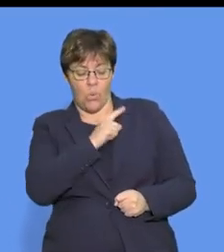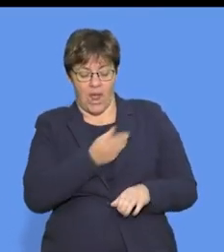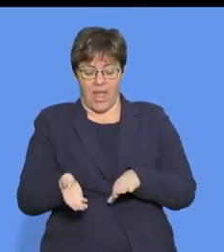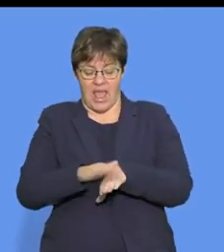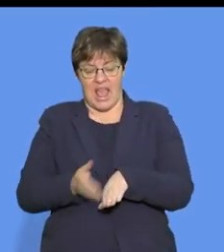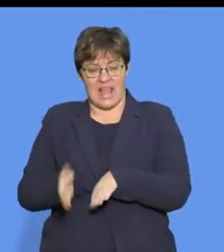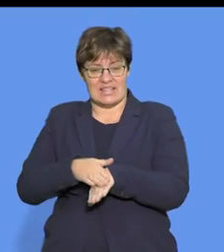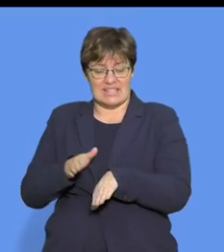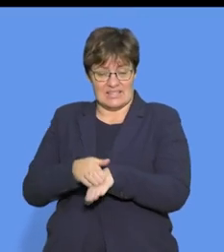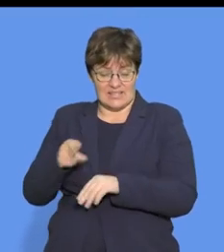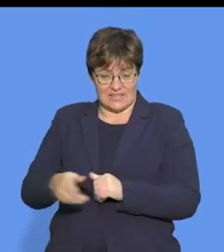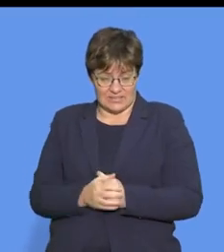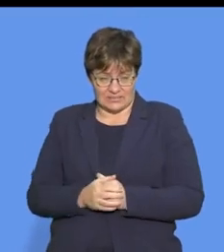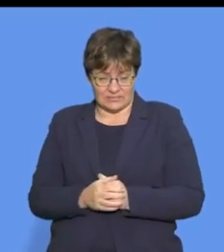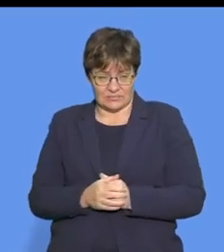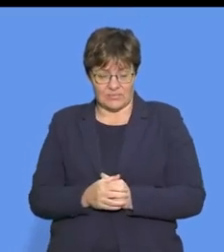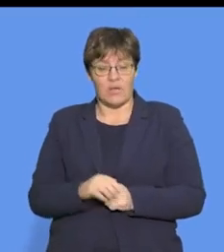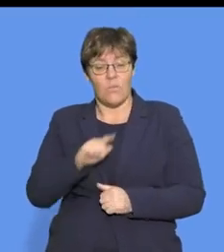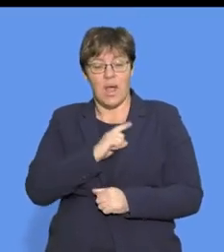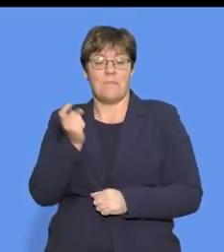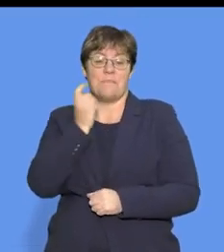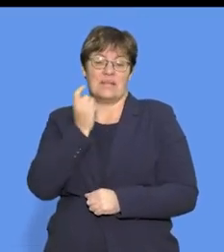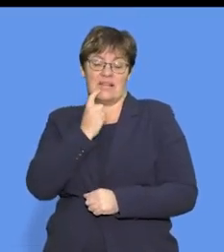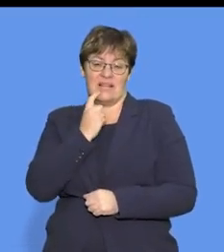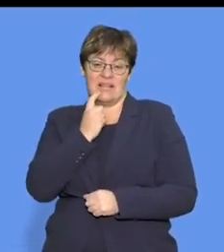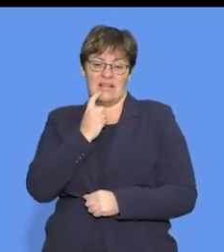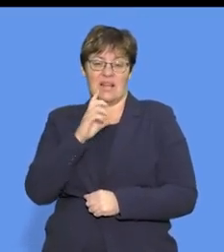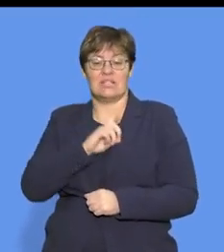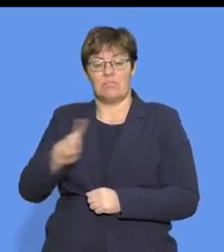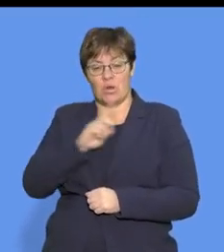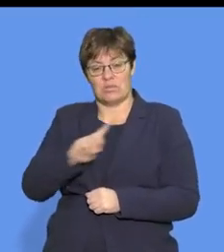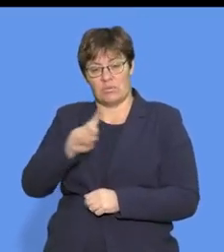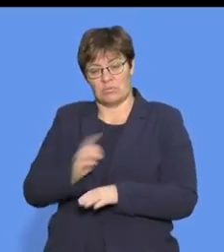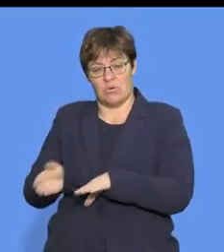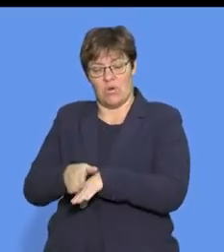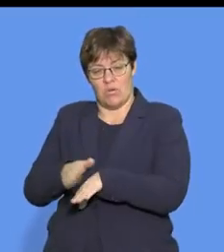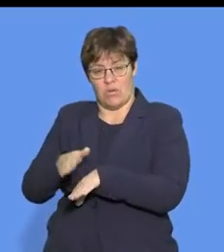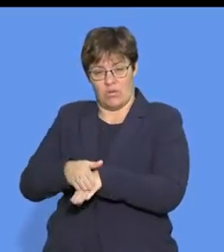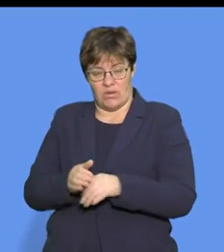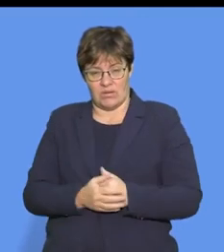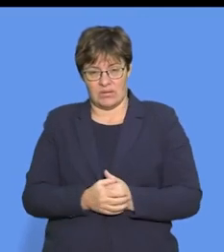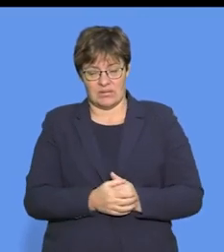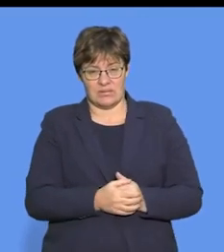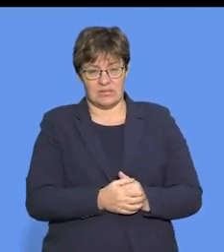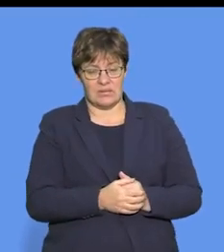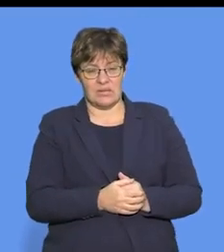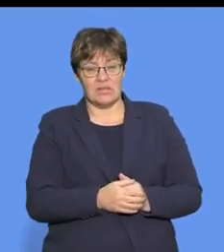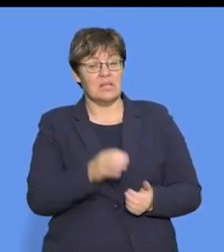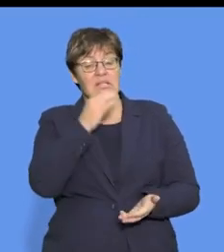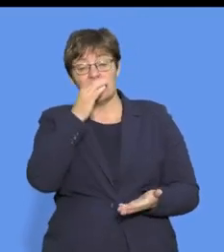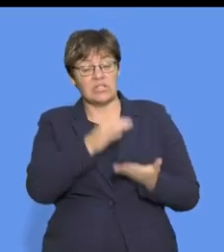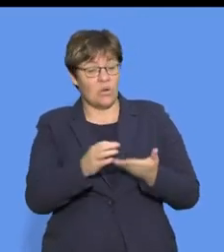cathode and it's gaining mass as well. Now, that is for a metal that's being deposited. Guys,